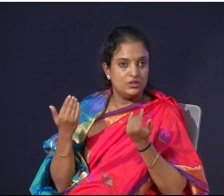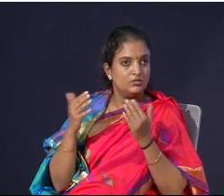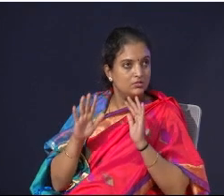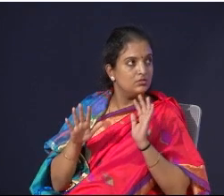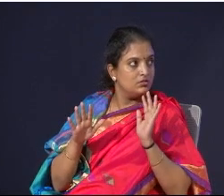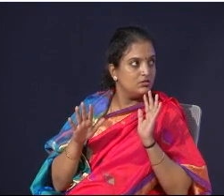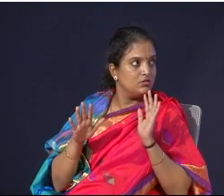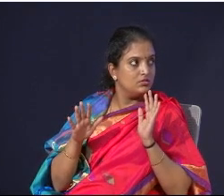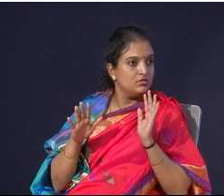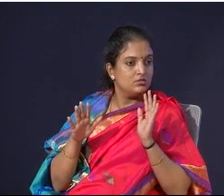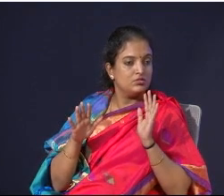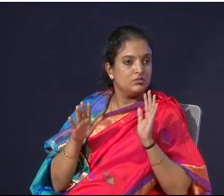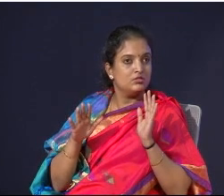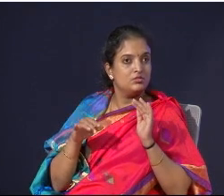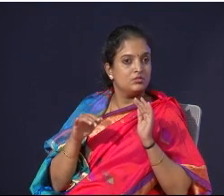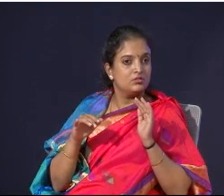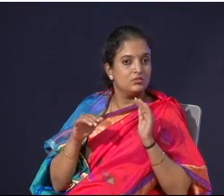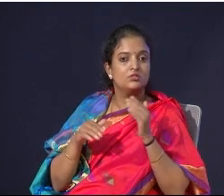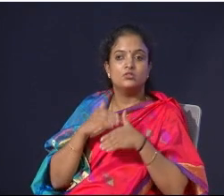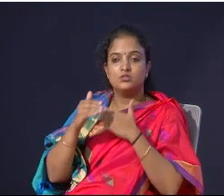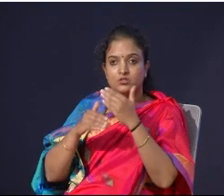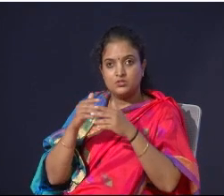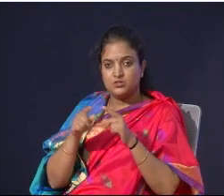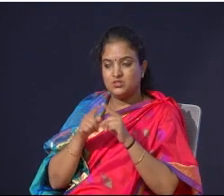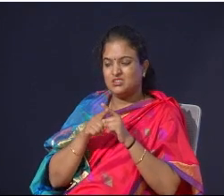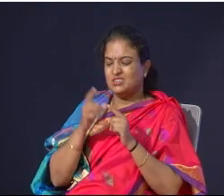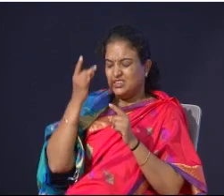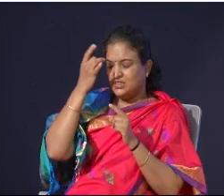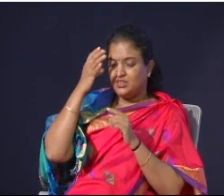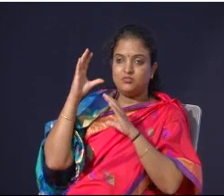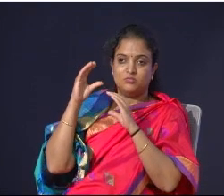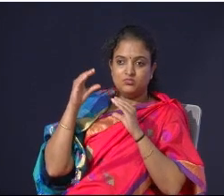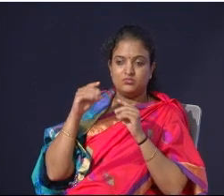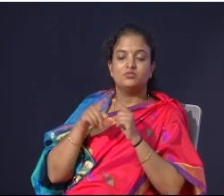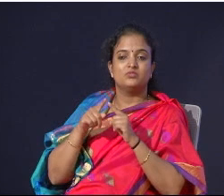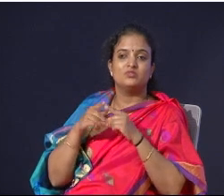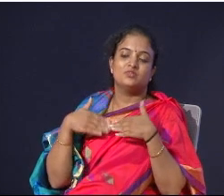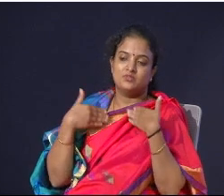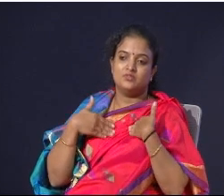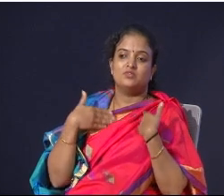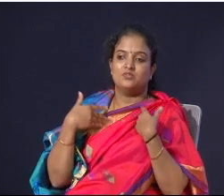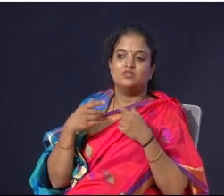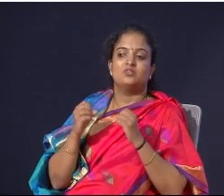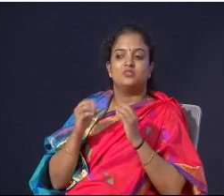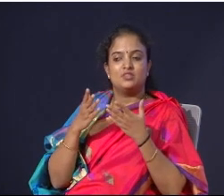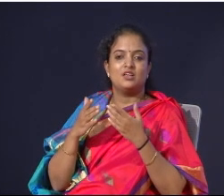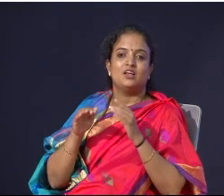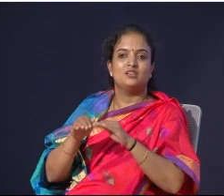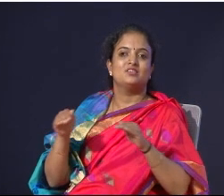with lessons in orientation mobility. His crankiness reduced and he was a joyous social child.